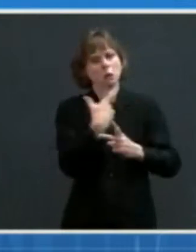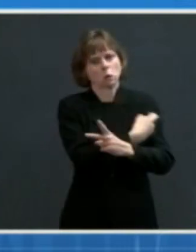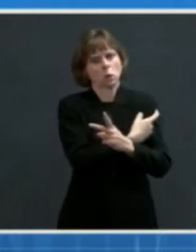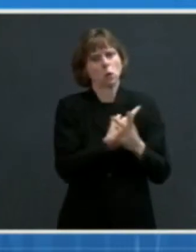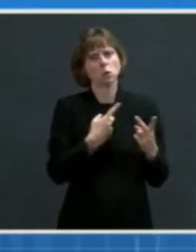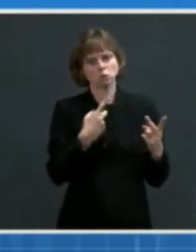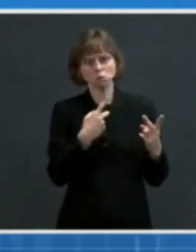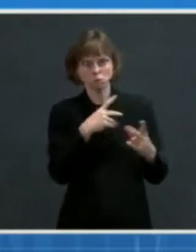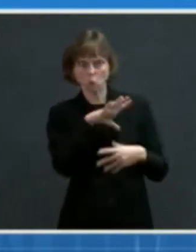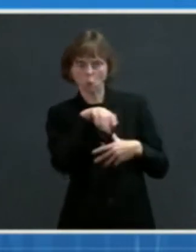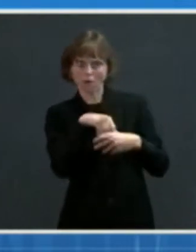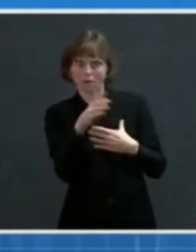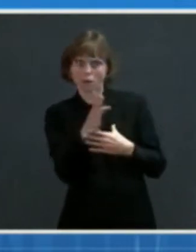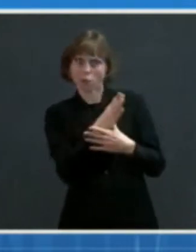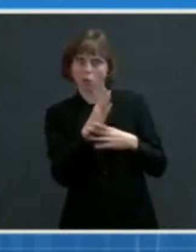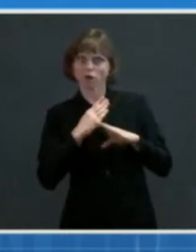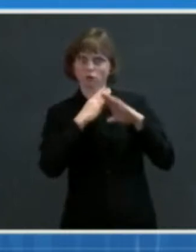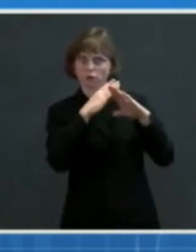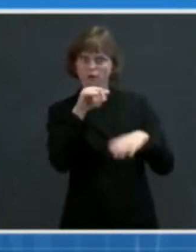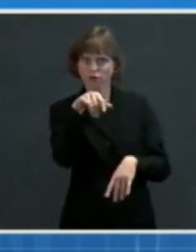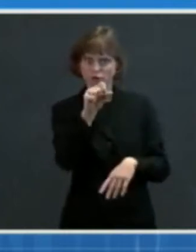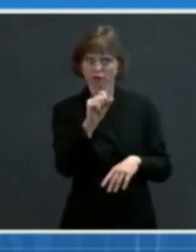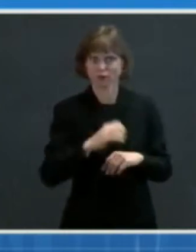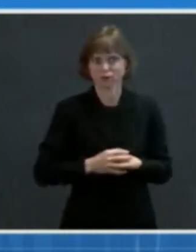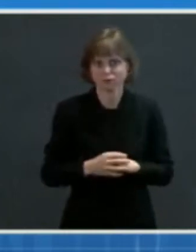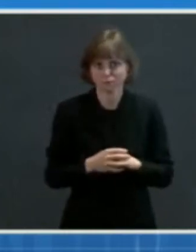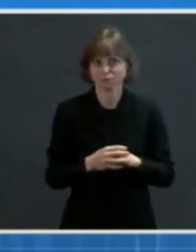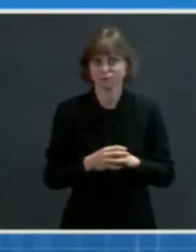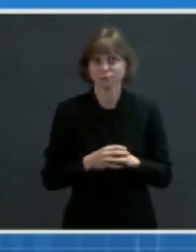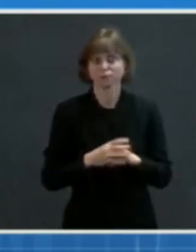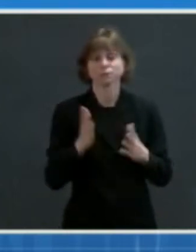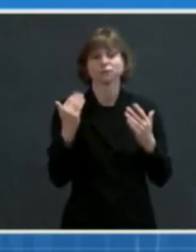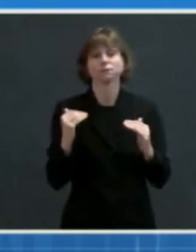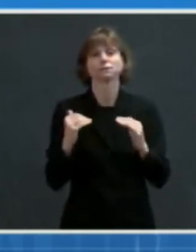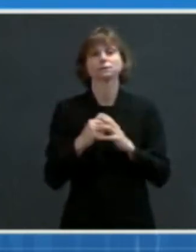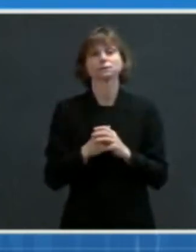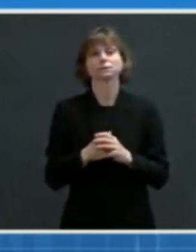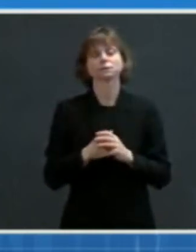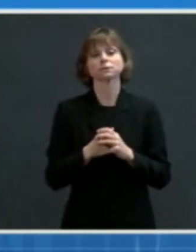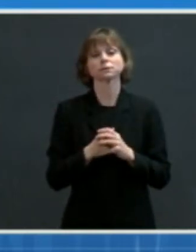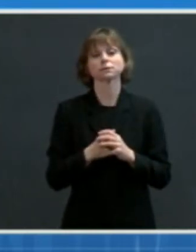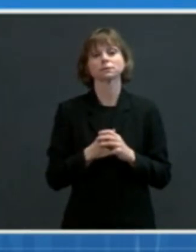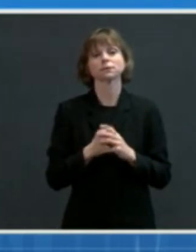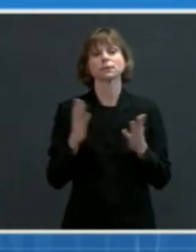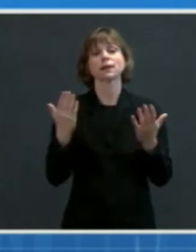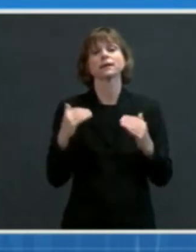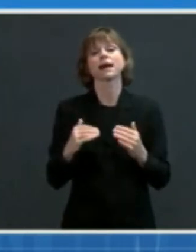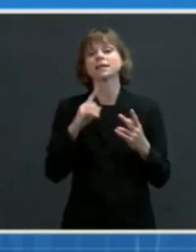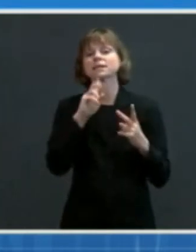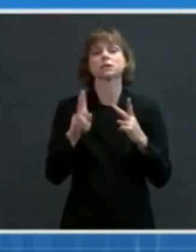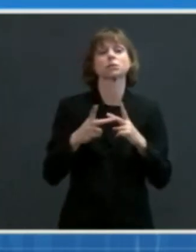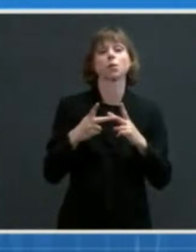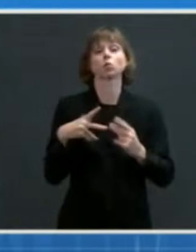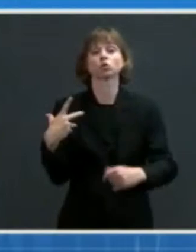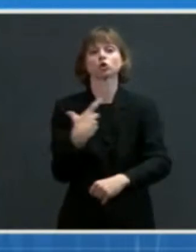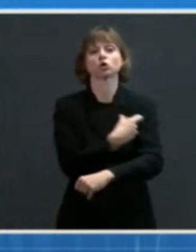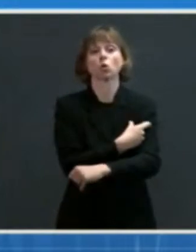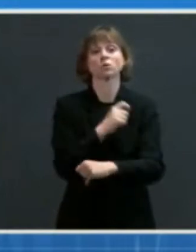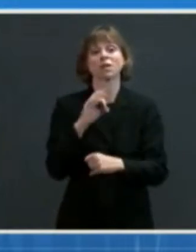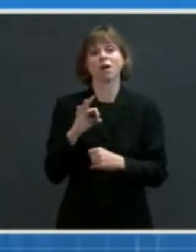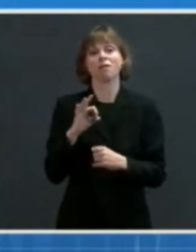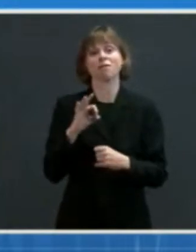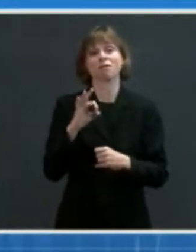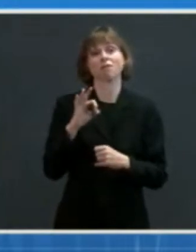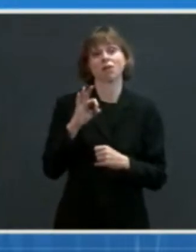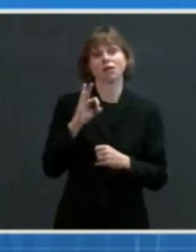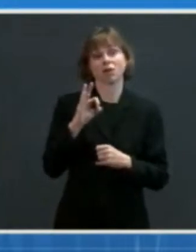well within the protective range. Next slide. The next approach is booster doses of the wild